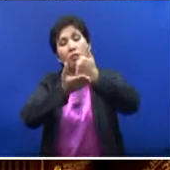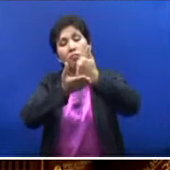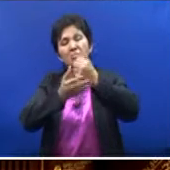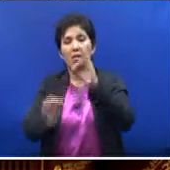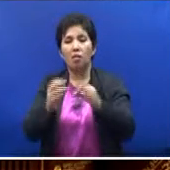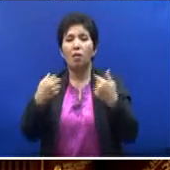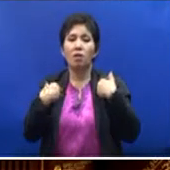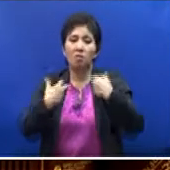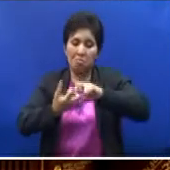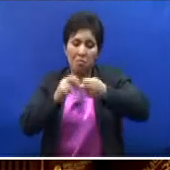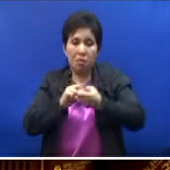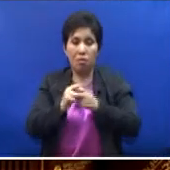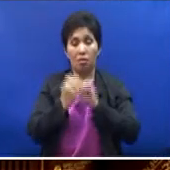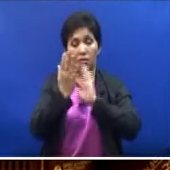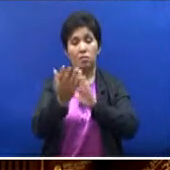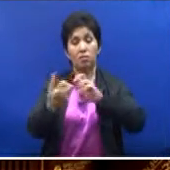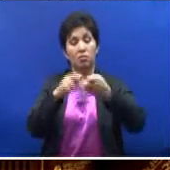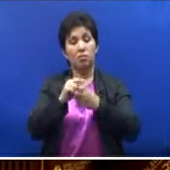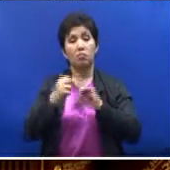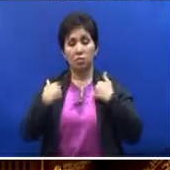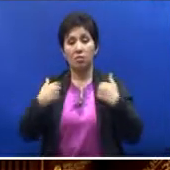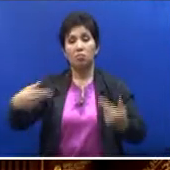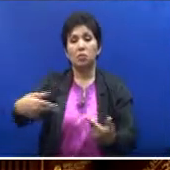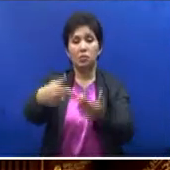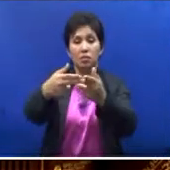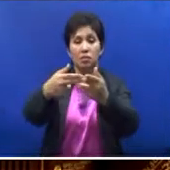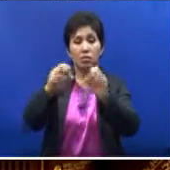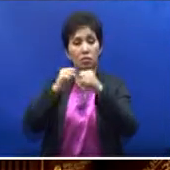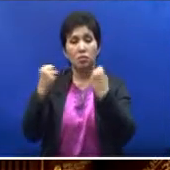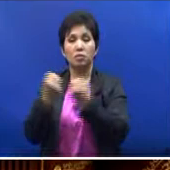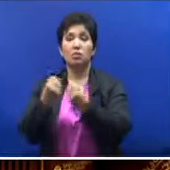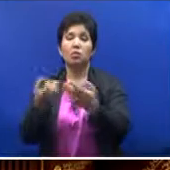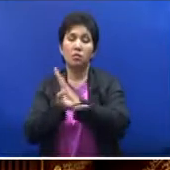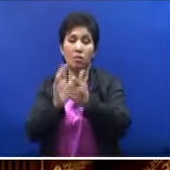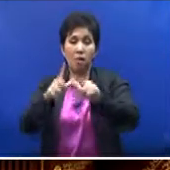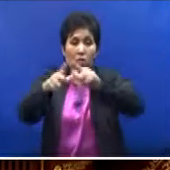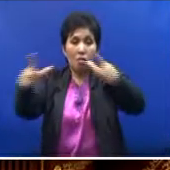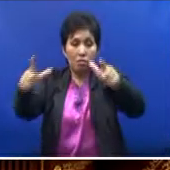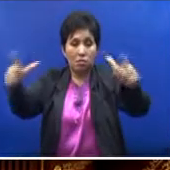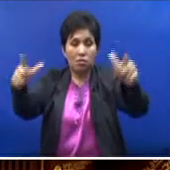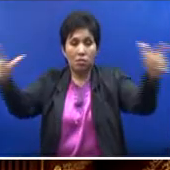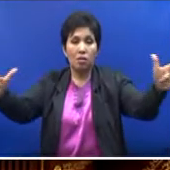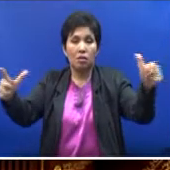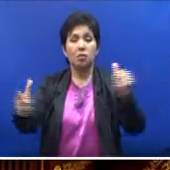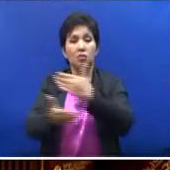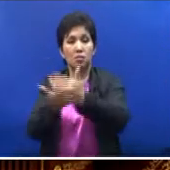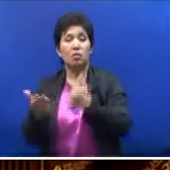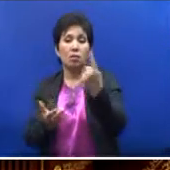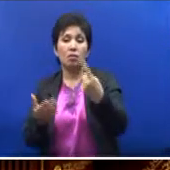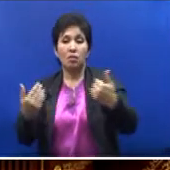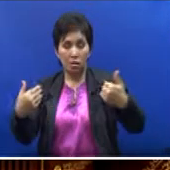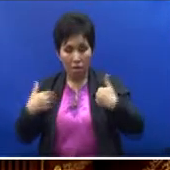trouble. Okay, because the social network will become larger. Okay, when someone get married, okay, when they